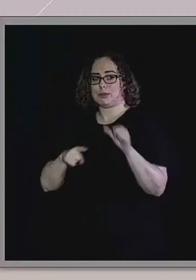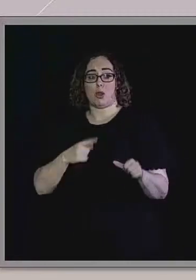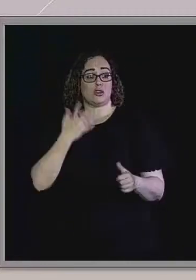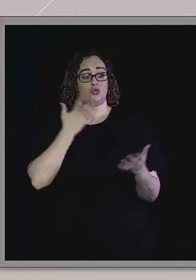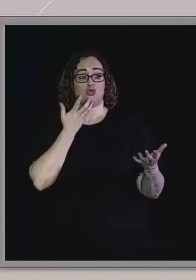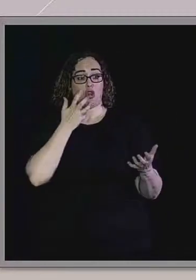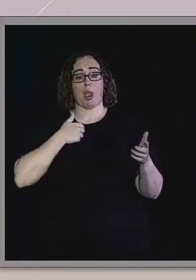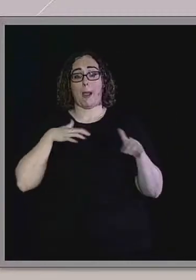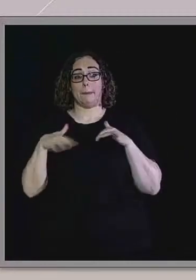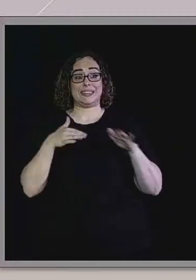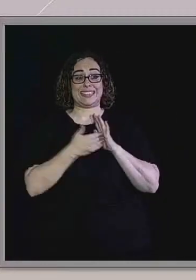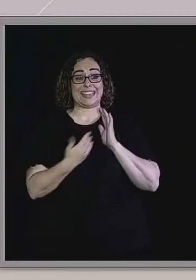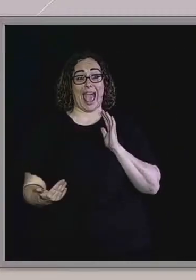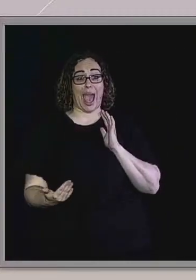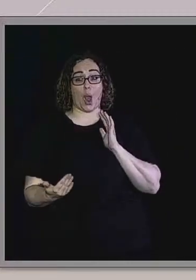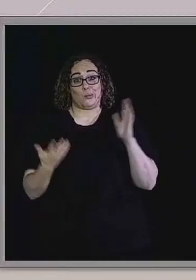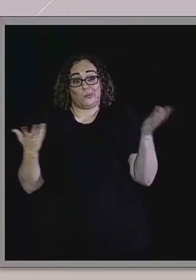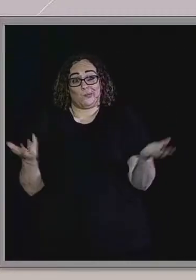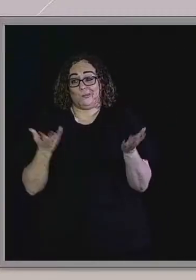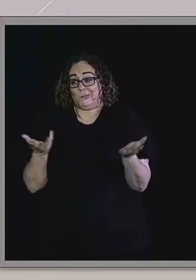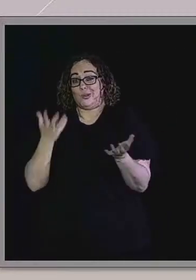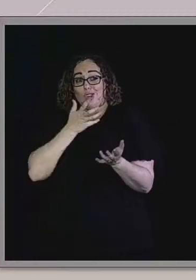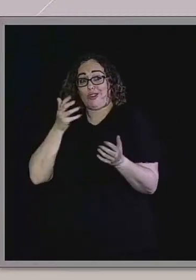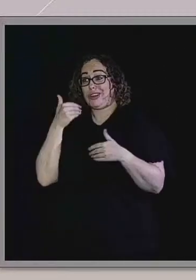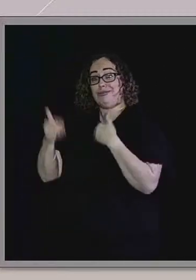Don't call me, I'll call you, right?